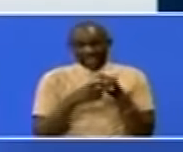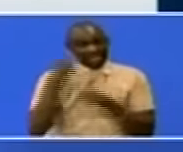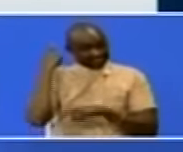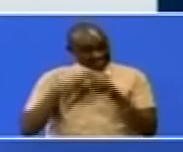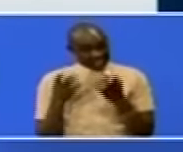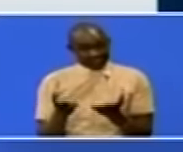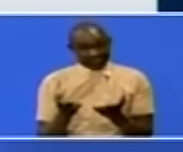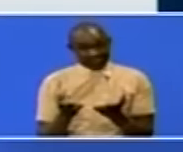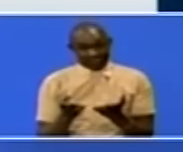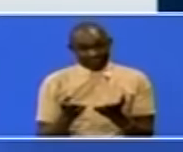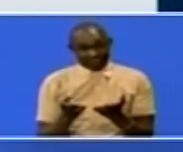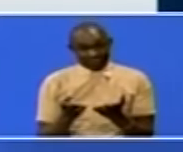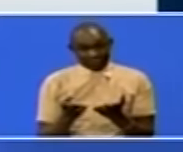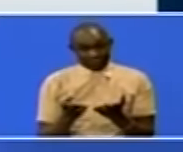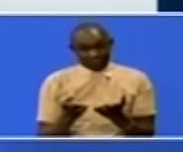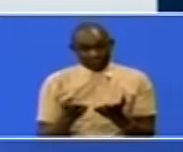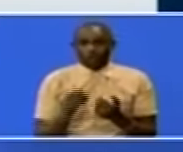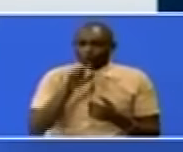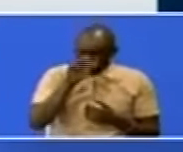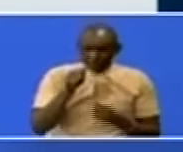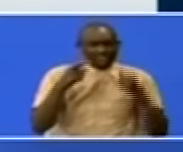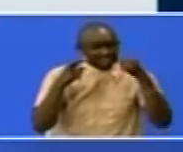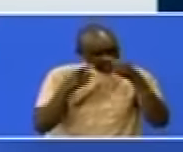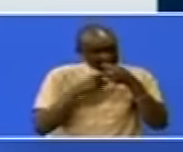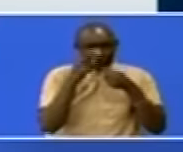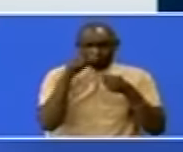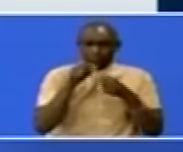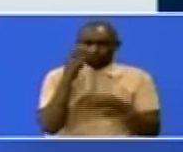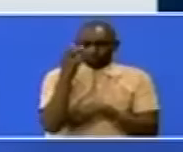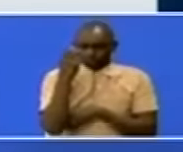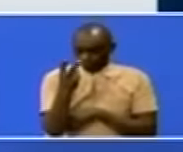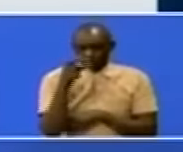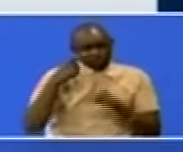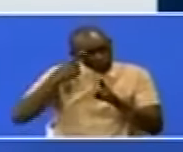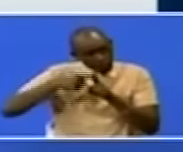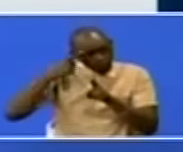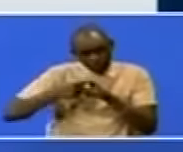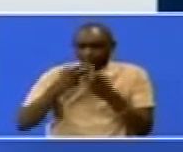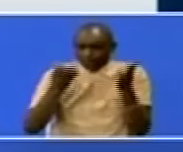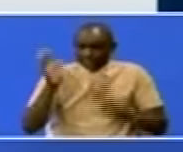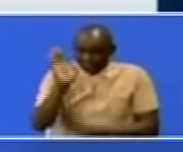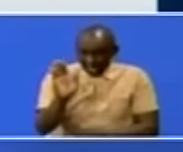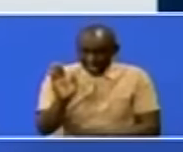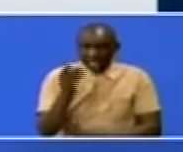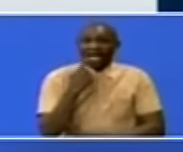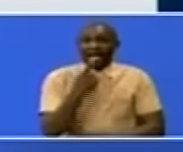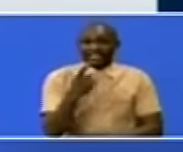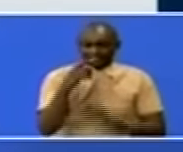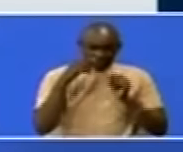year. Driven by a 62.2% in its total assets to